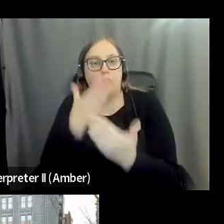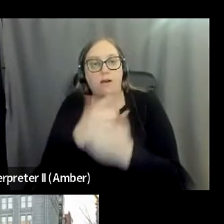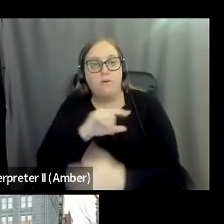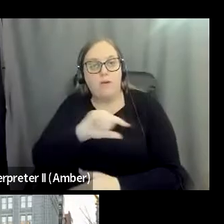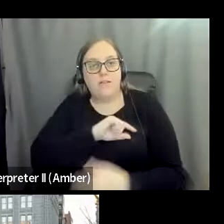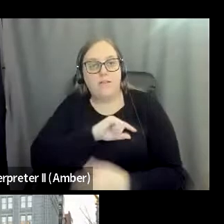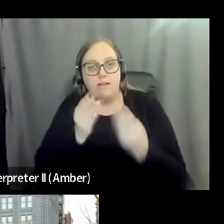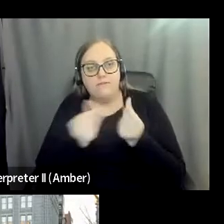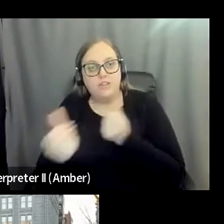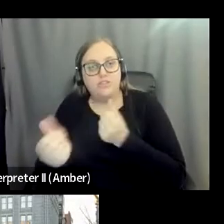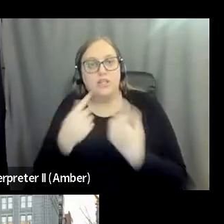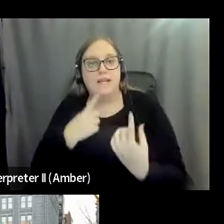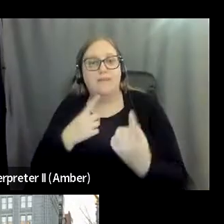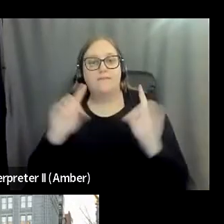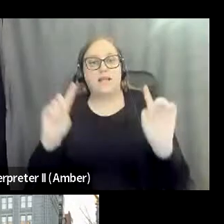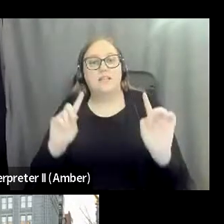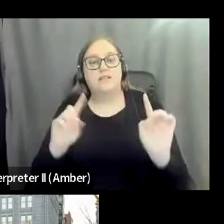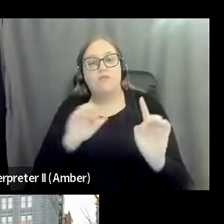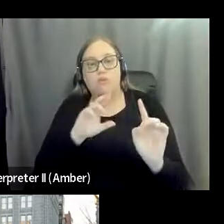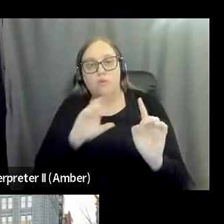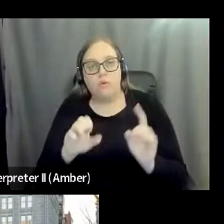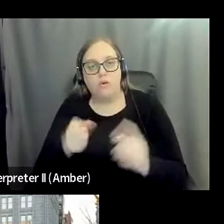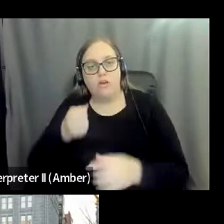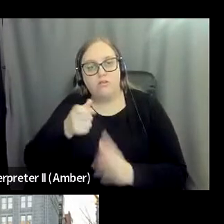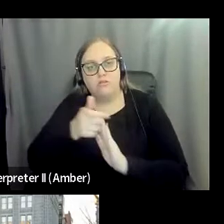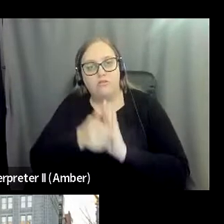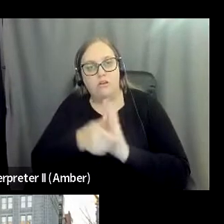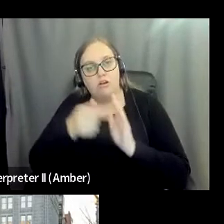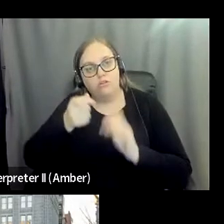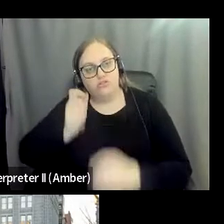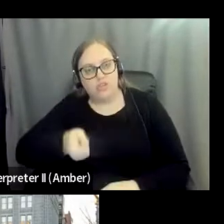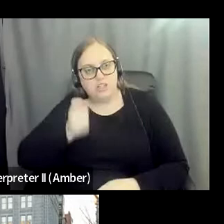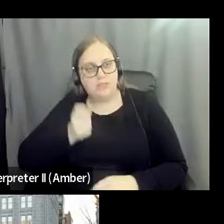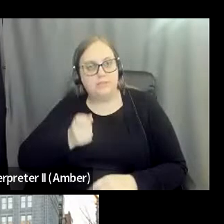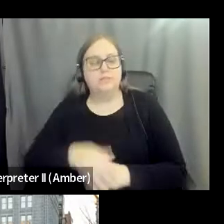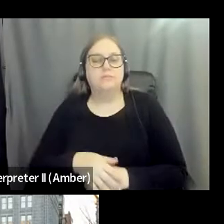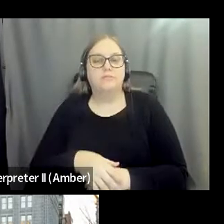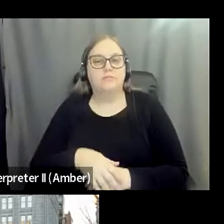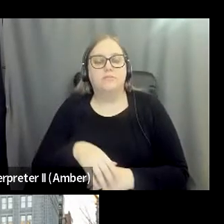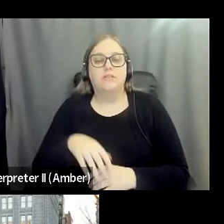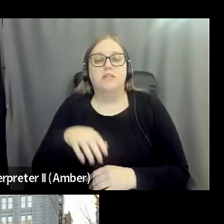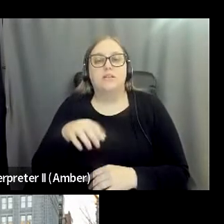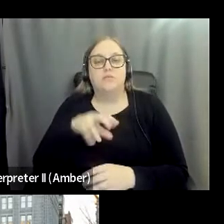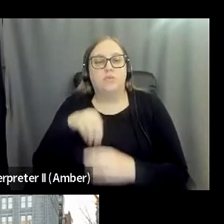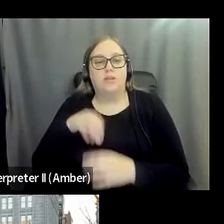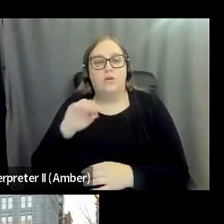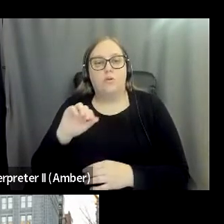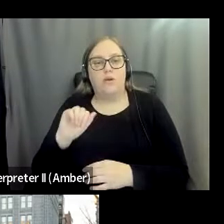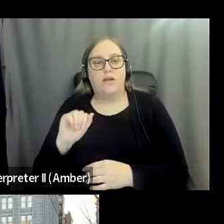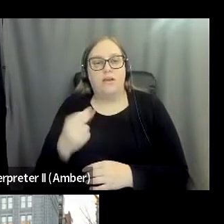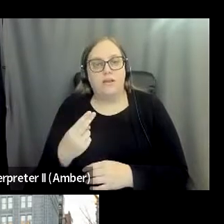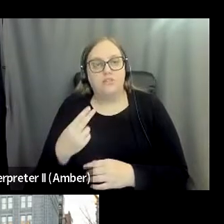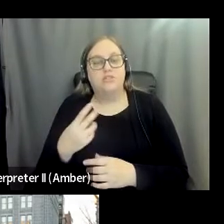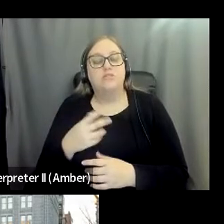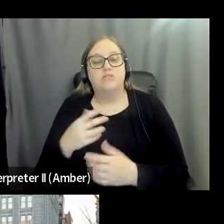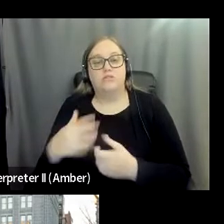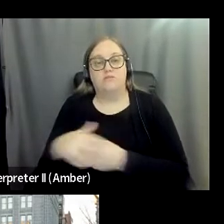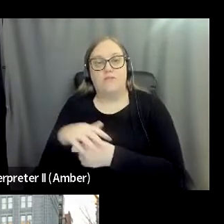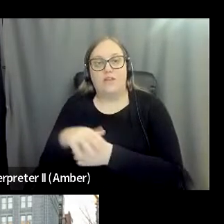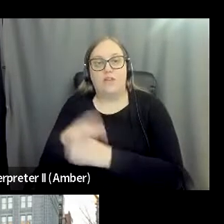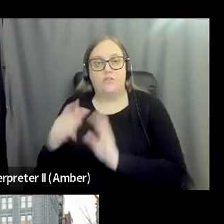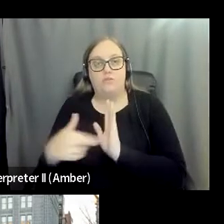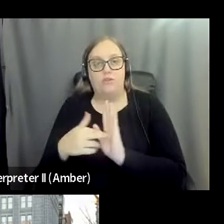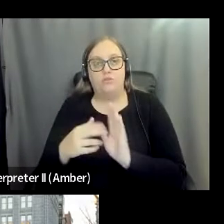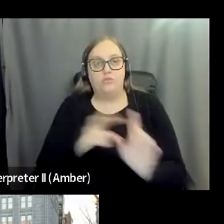efficient, and effective core of administrative law judges, unquote, in the OAH. To fulfill this role, the commission appoints,